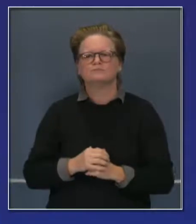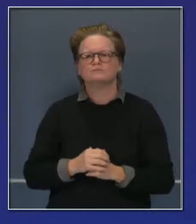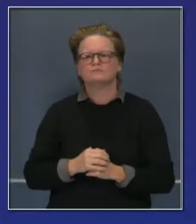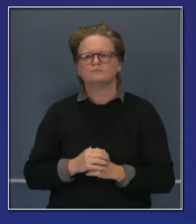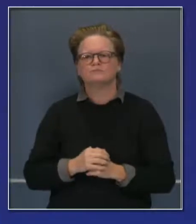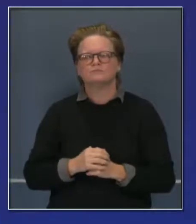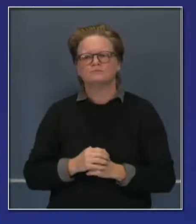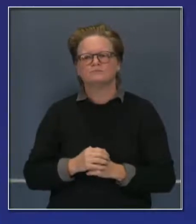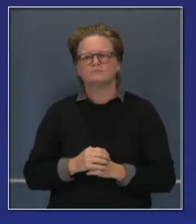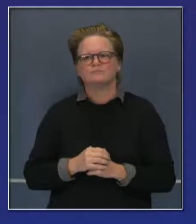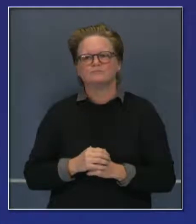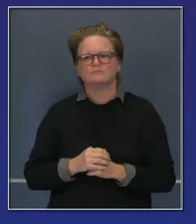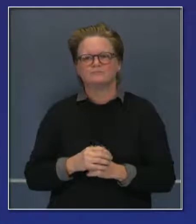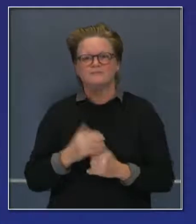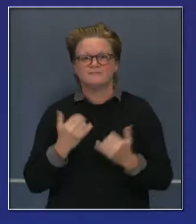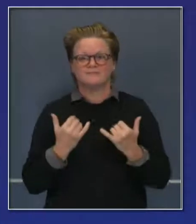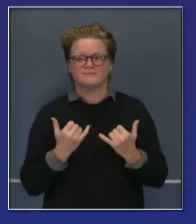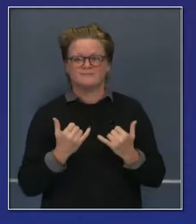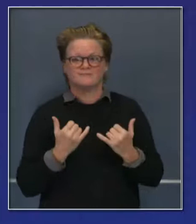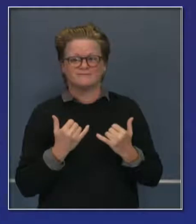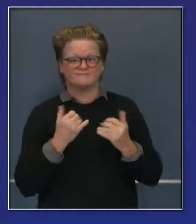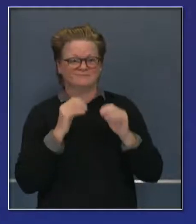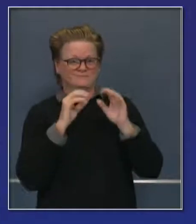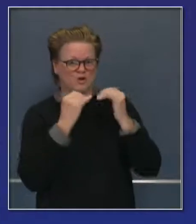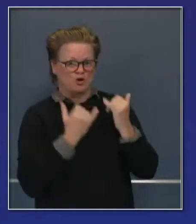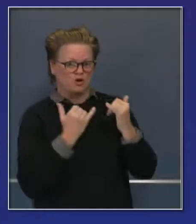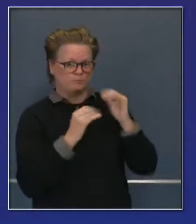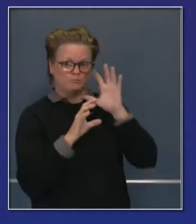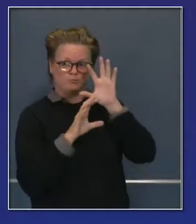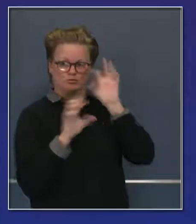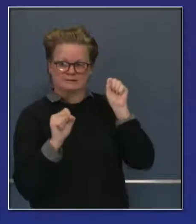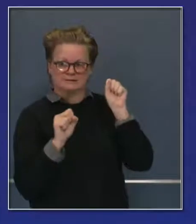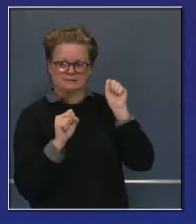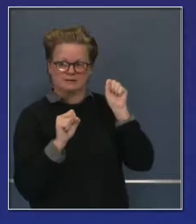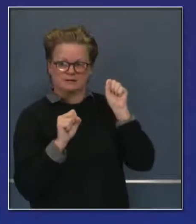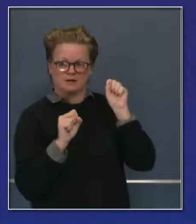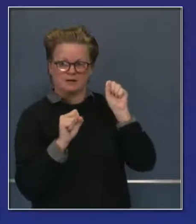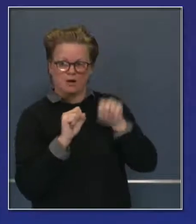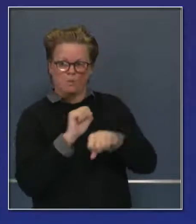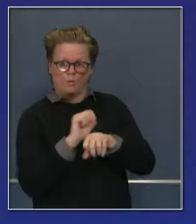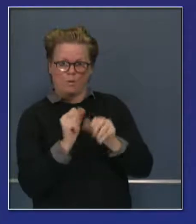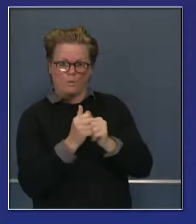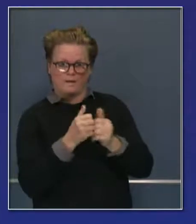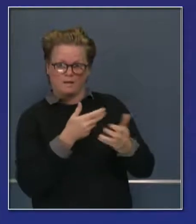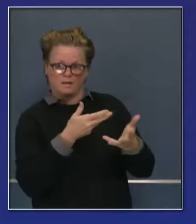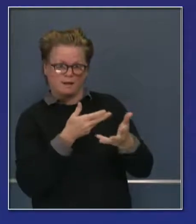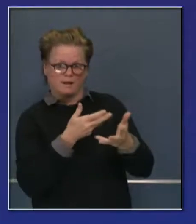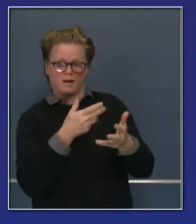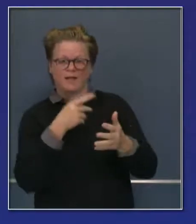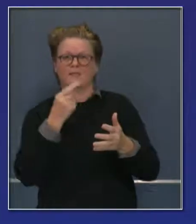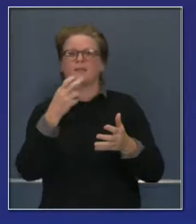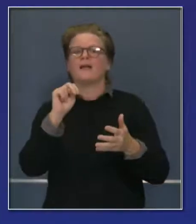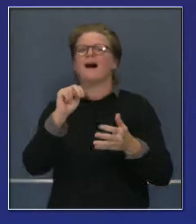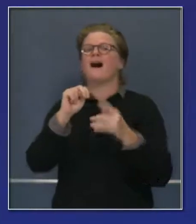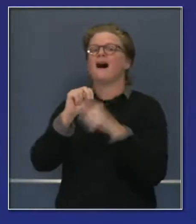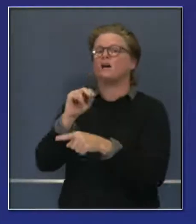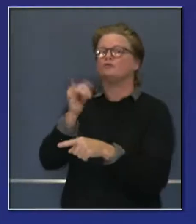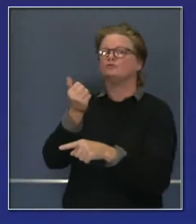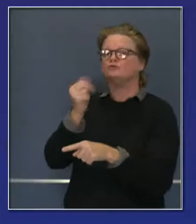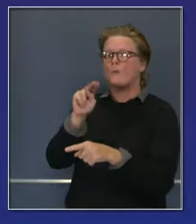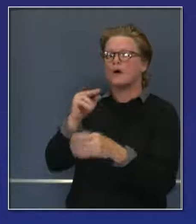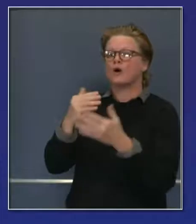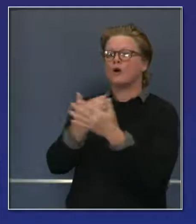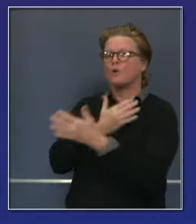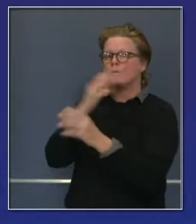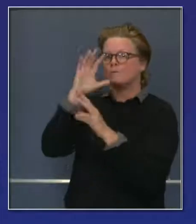through January 20th, and then the new administration. We want to be hand in glove with both administrations to get